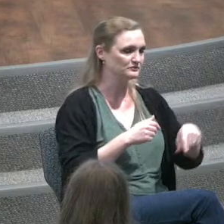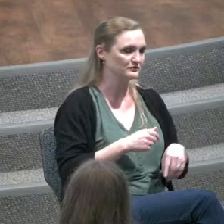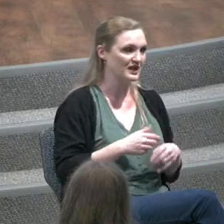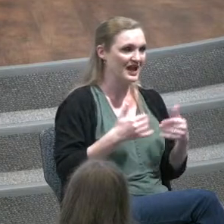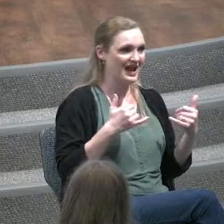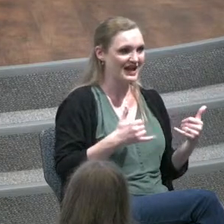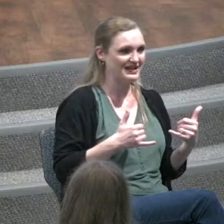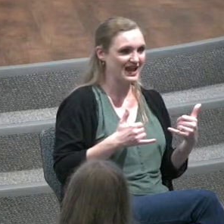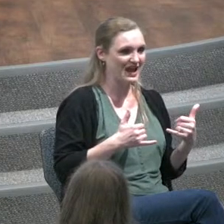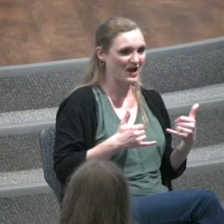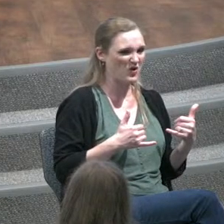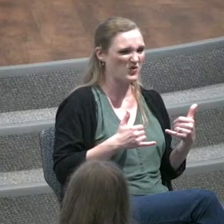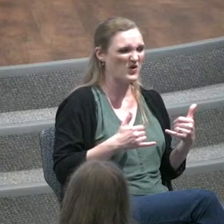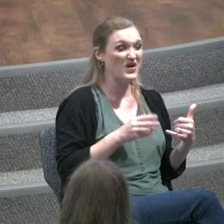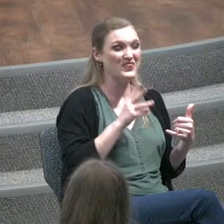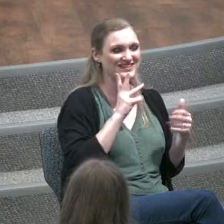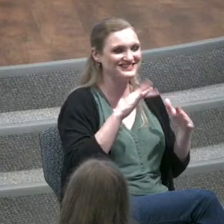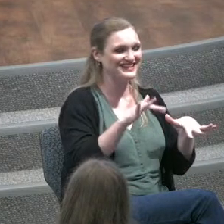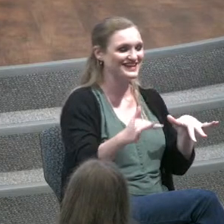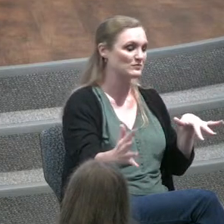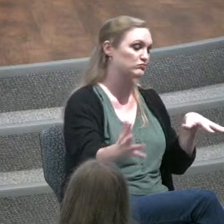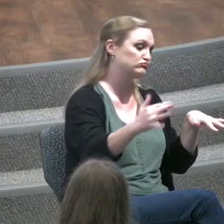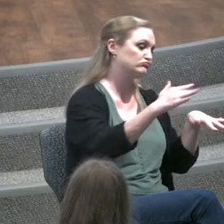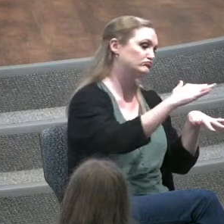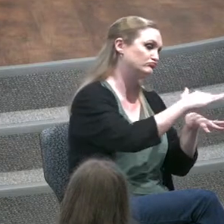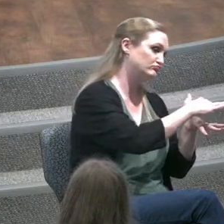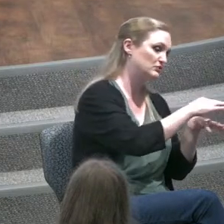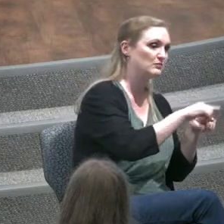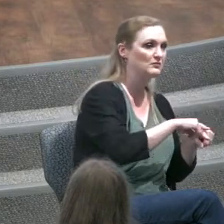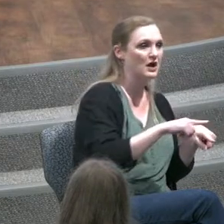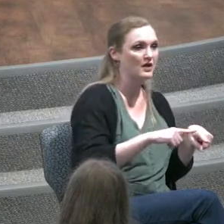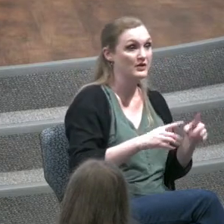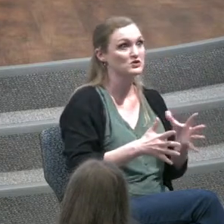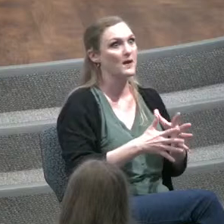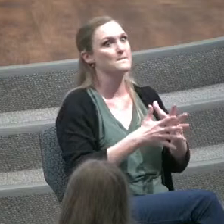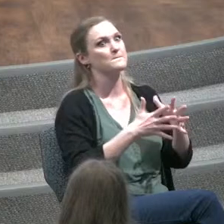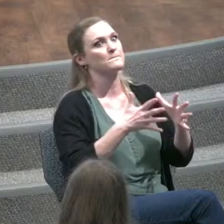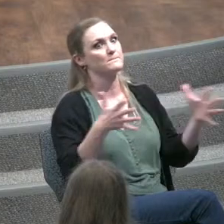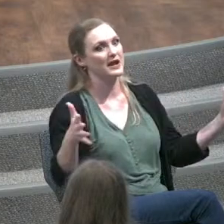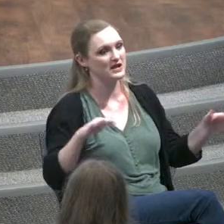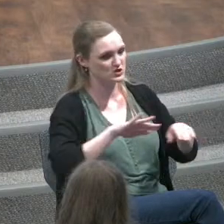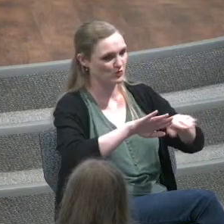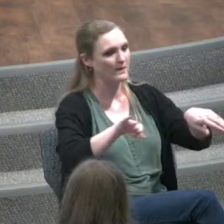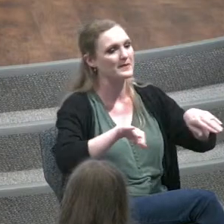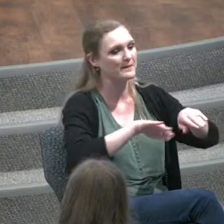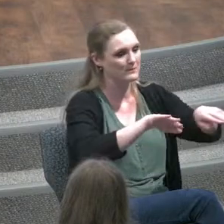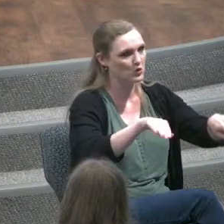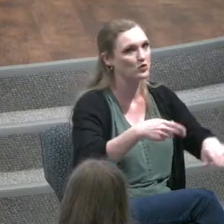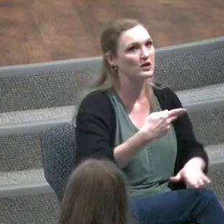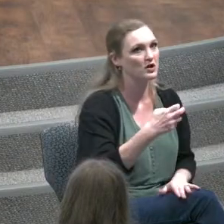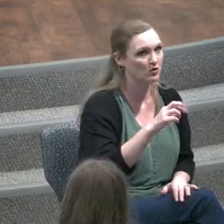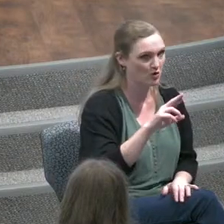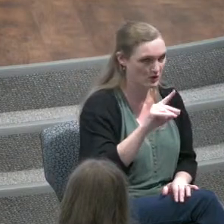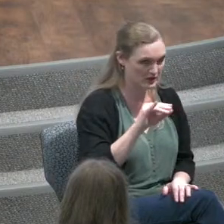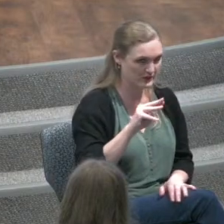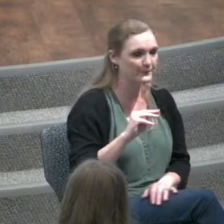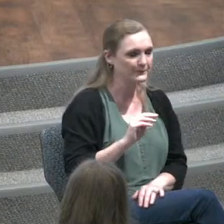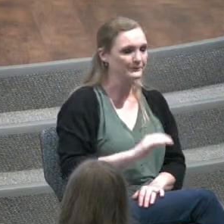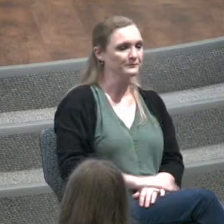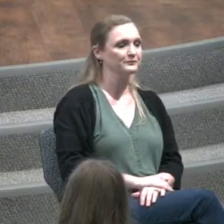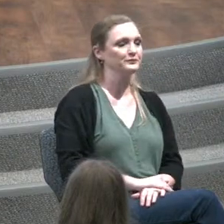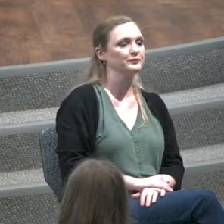that's now kind of been consumed by the Mediterranean. But there's a massive swimming pool at Herodium. But,